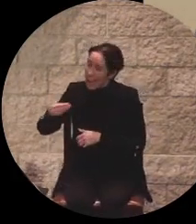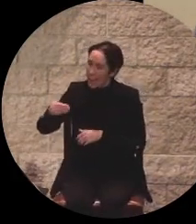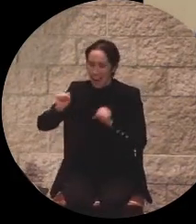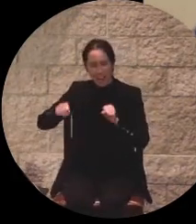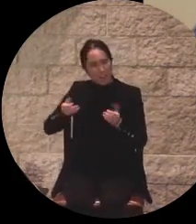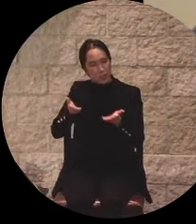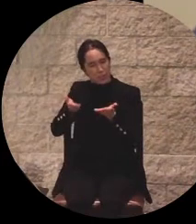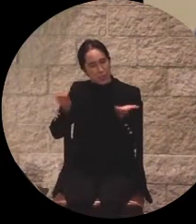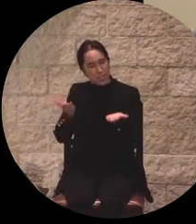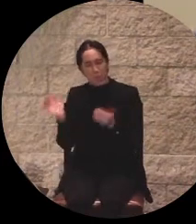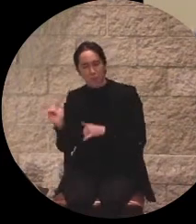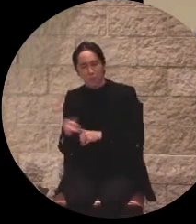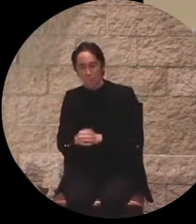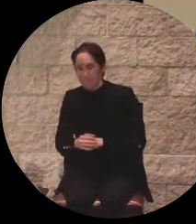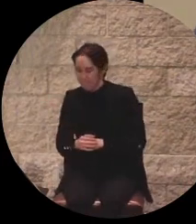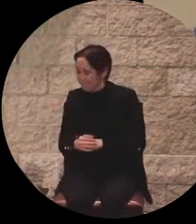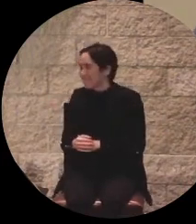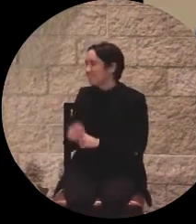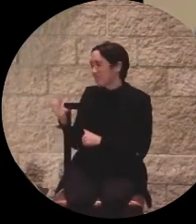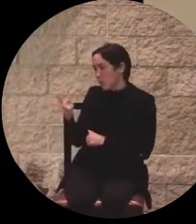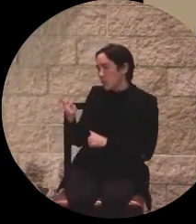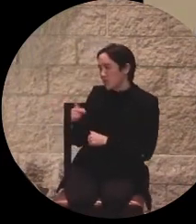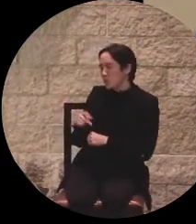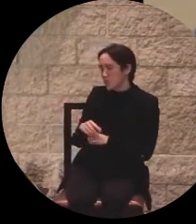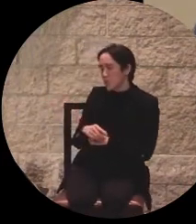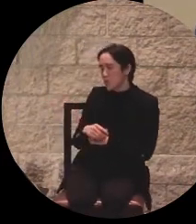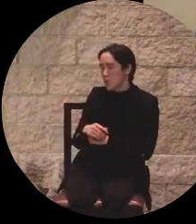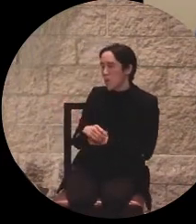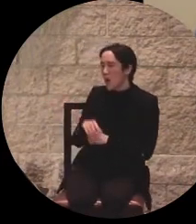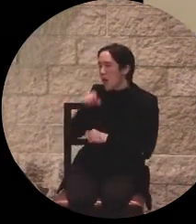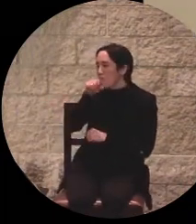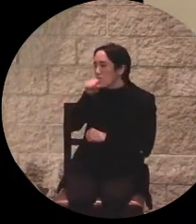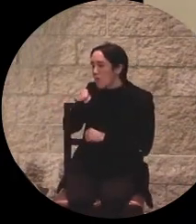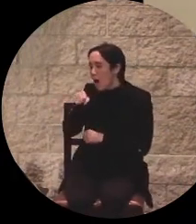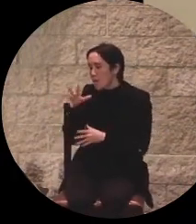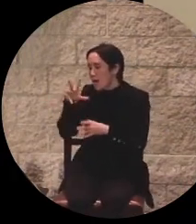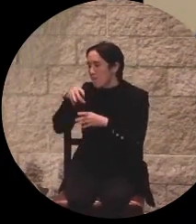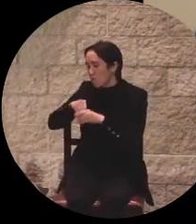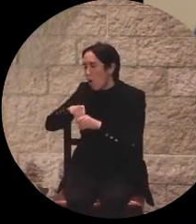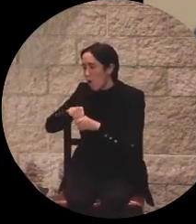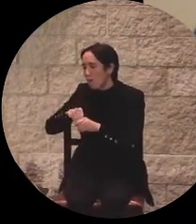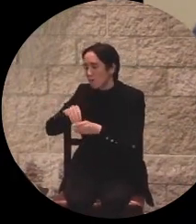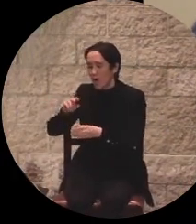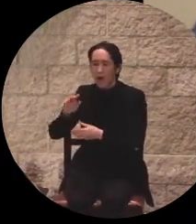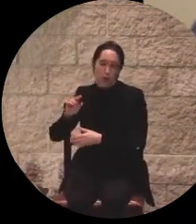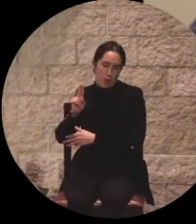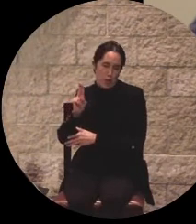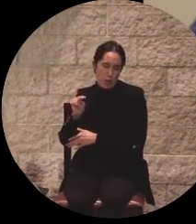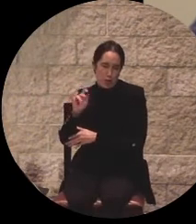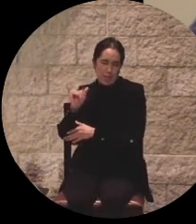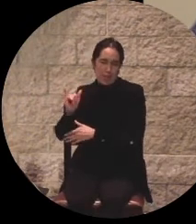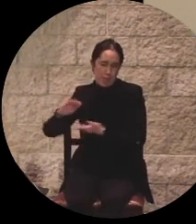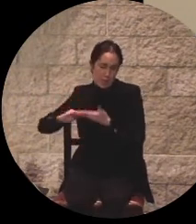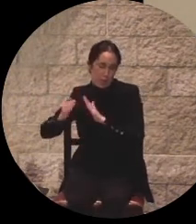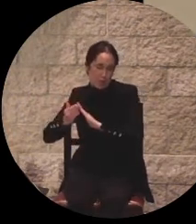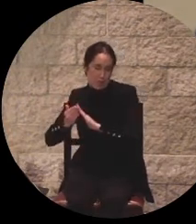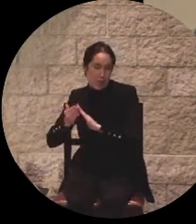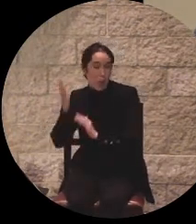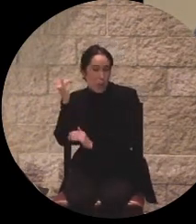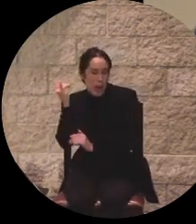And we love being part and belonging to the Unity community because it's a great place